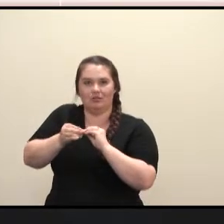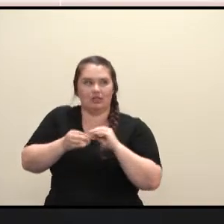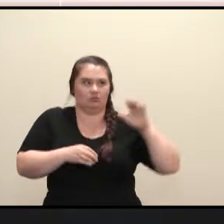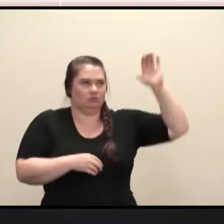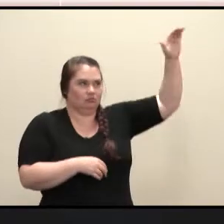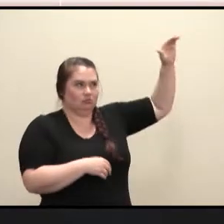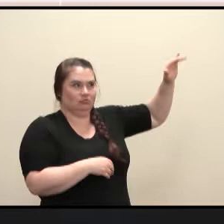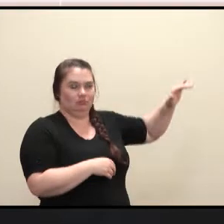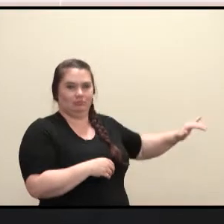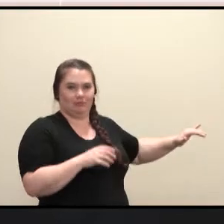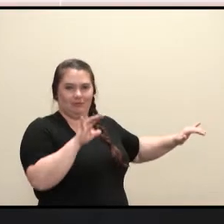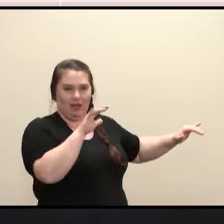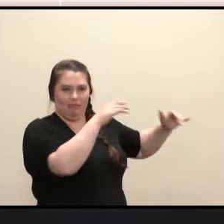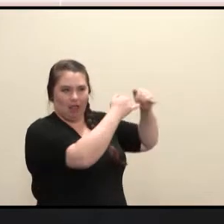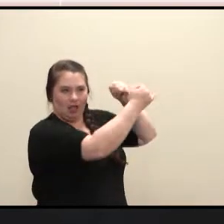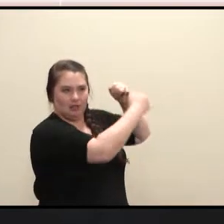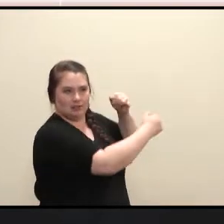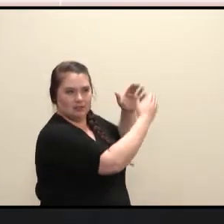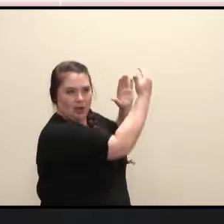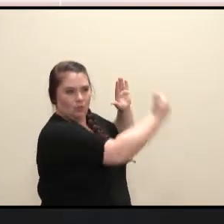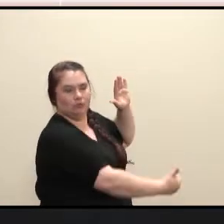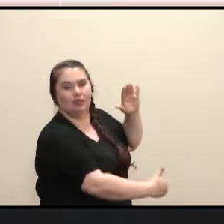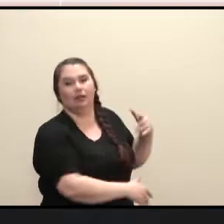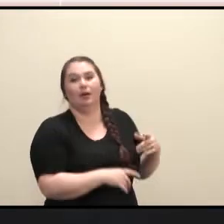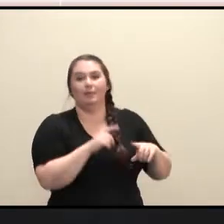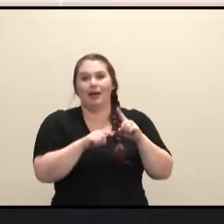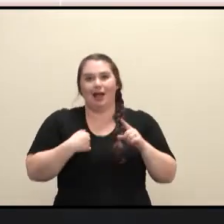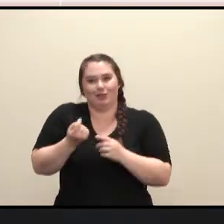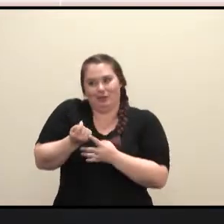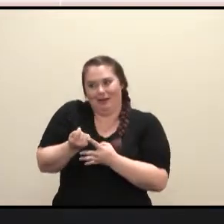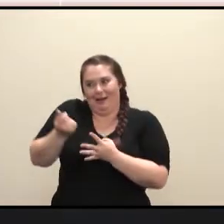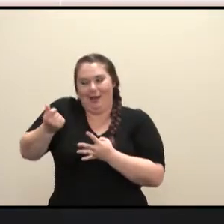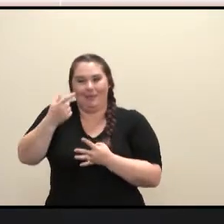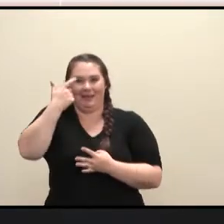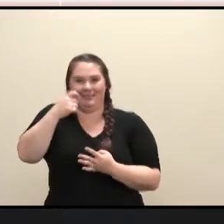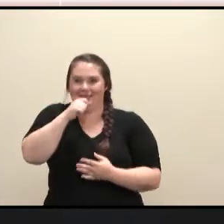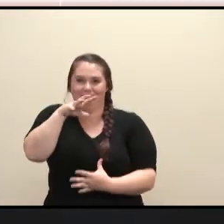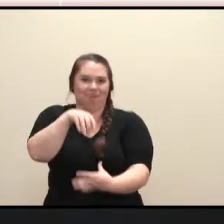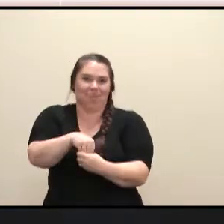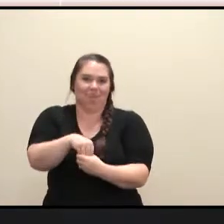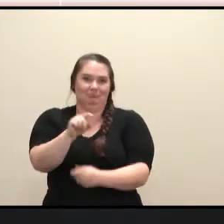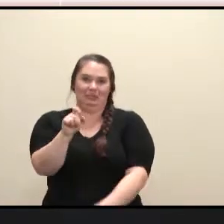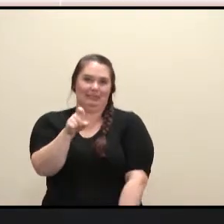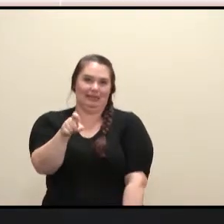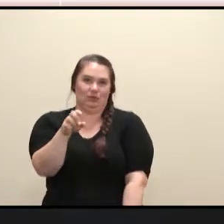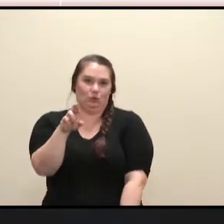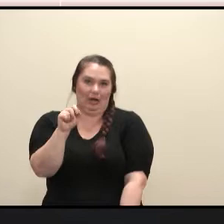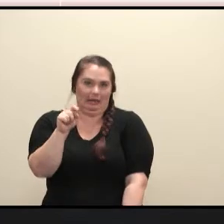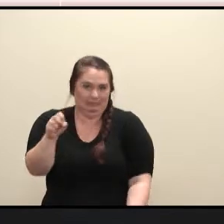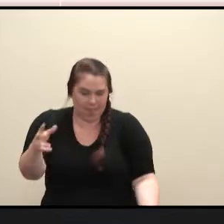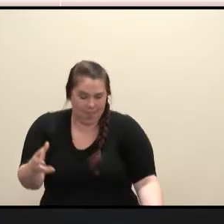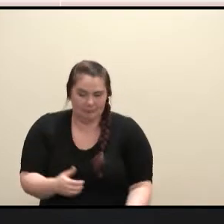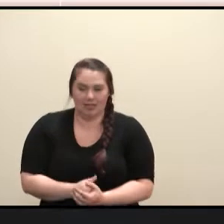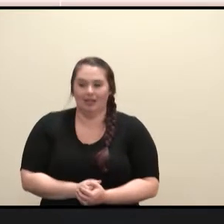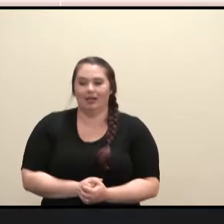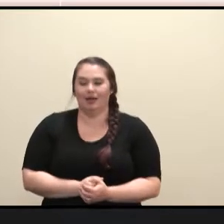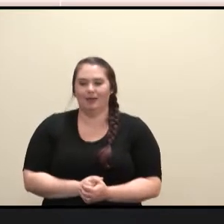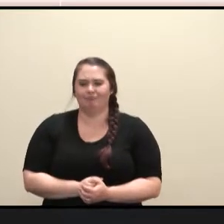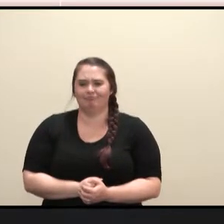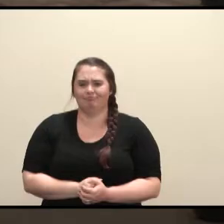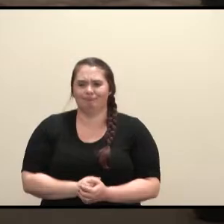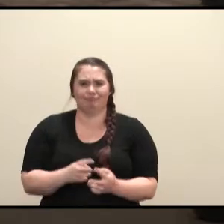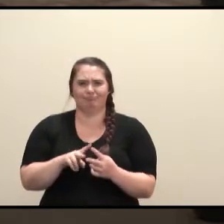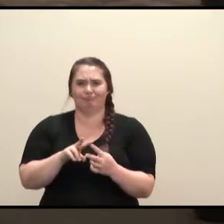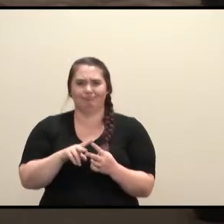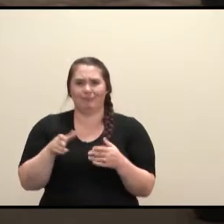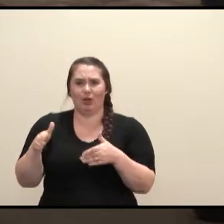So I did take it out, but it makes no difference in the tax rate. So, either way, it will